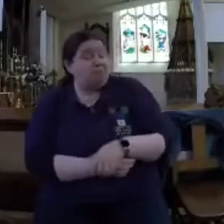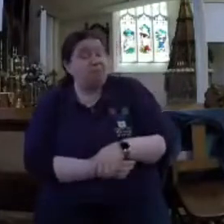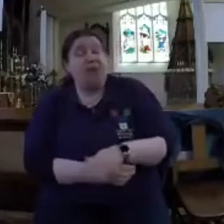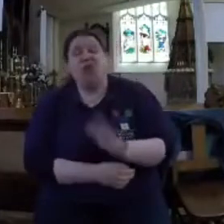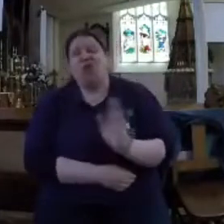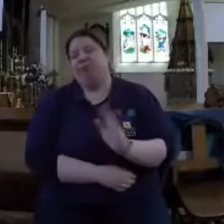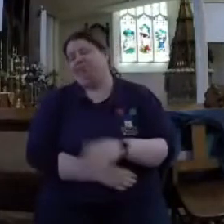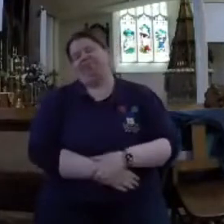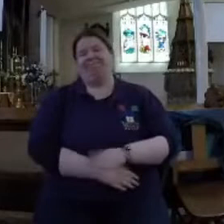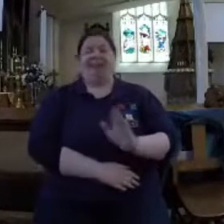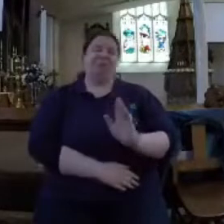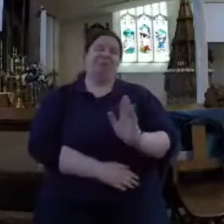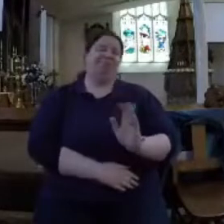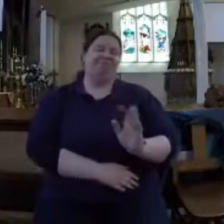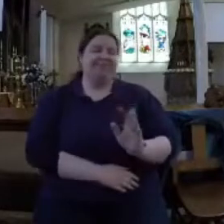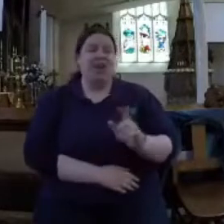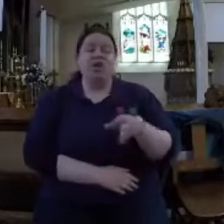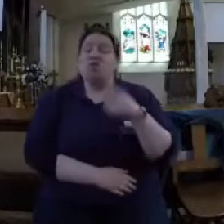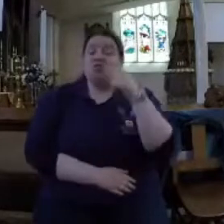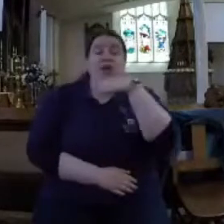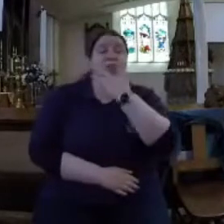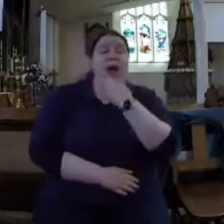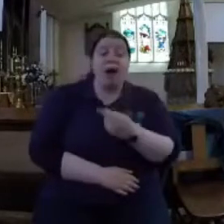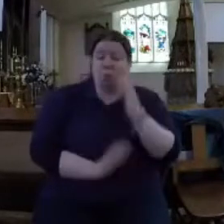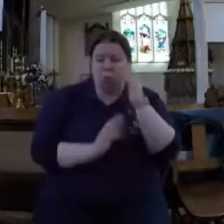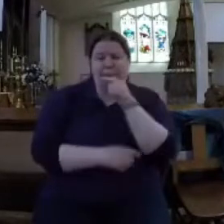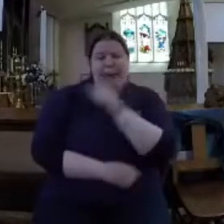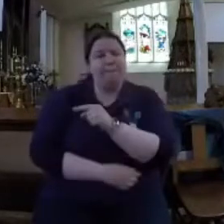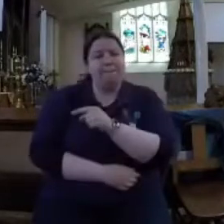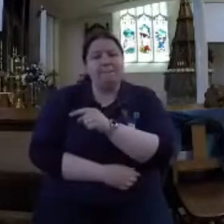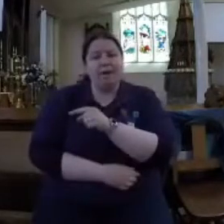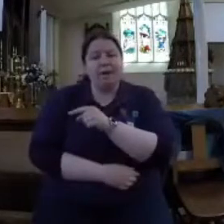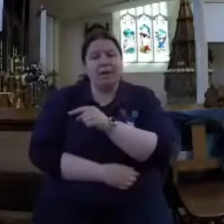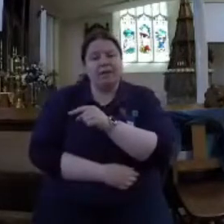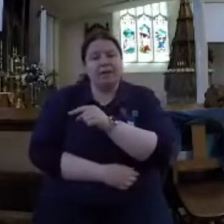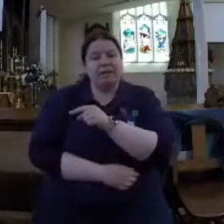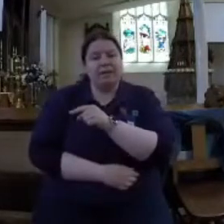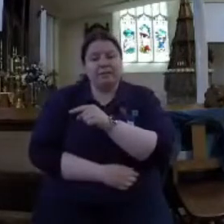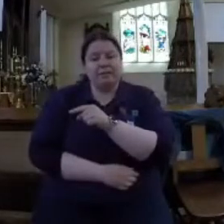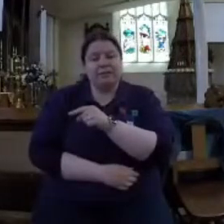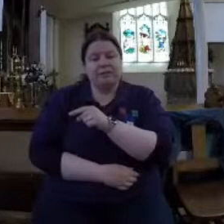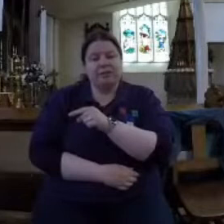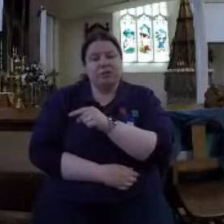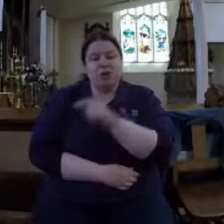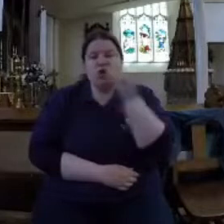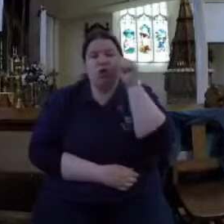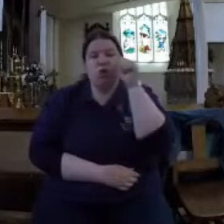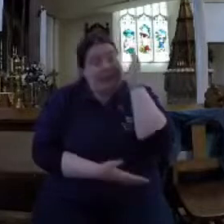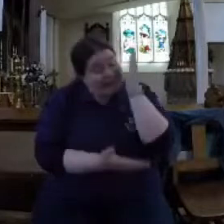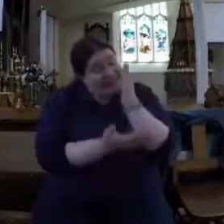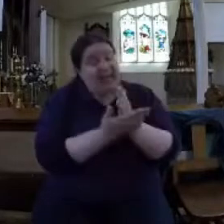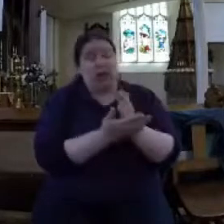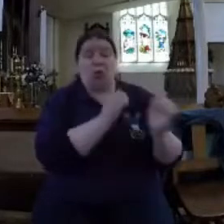No, as fortune would have it, the stranger who was concerned about him wandering around aimlessly knew exactly where the brothers